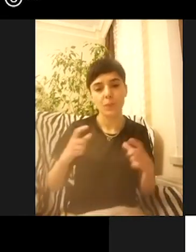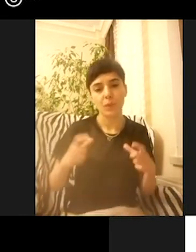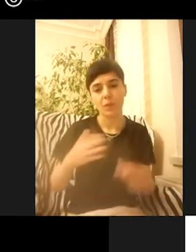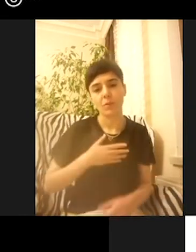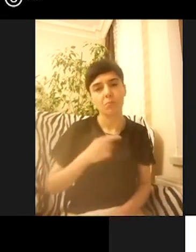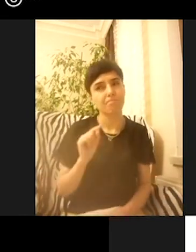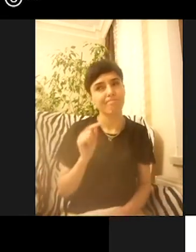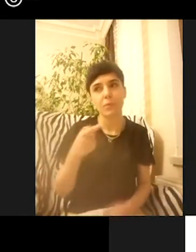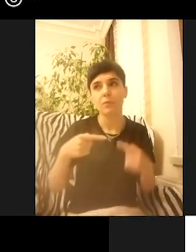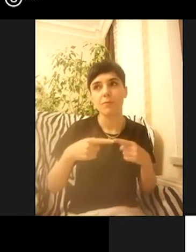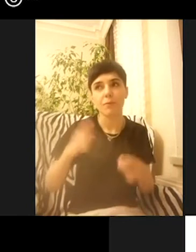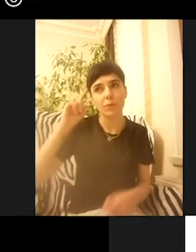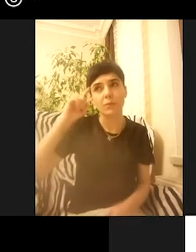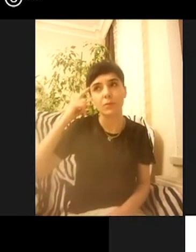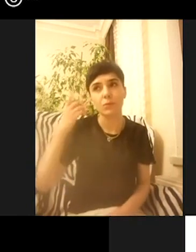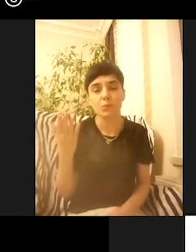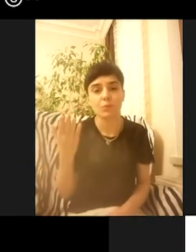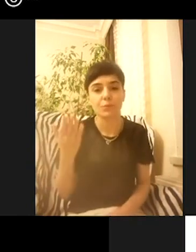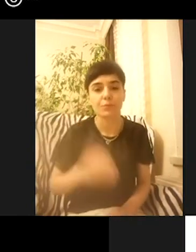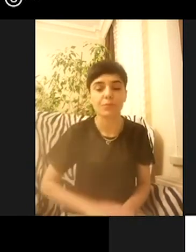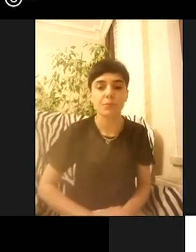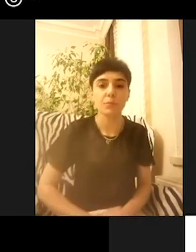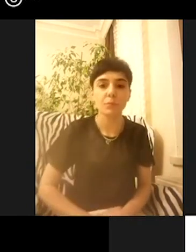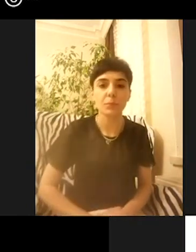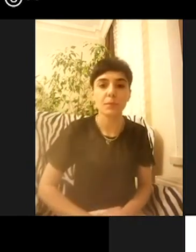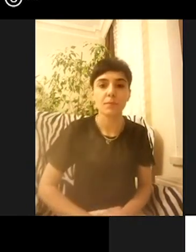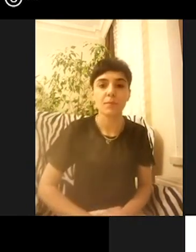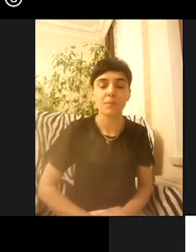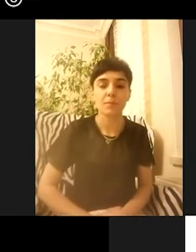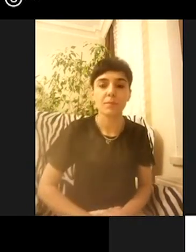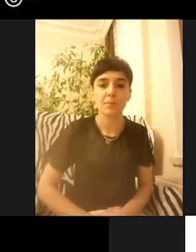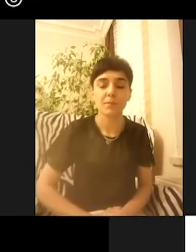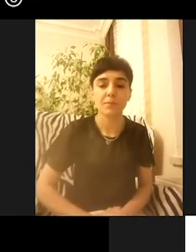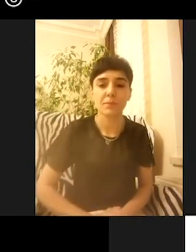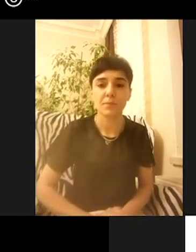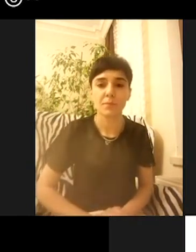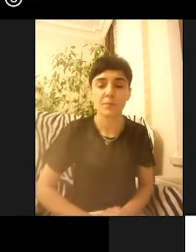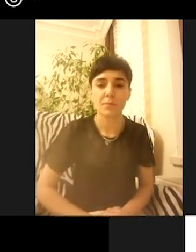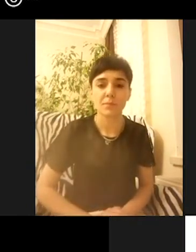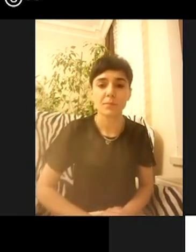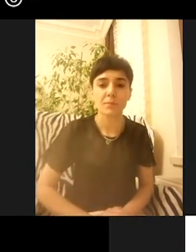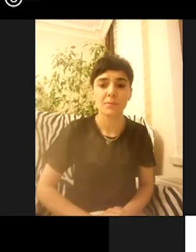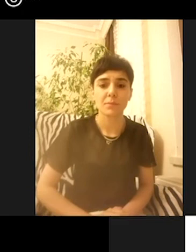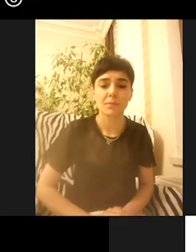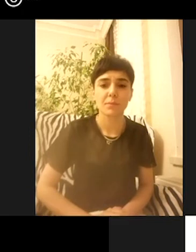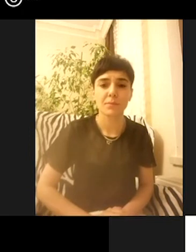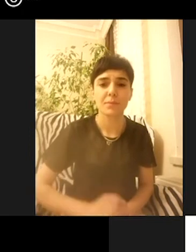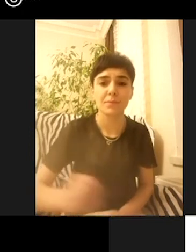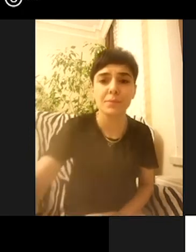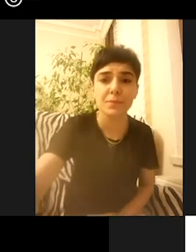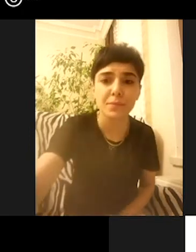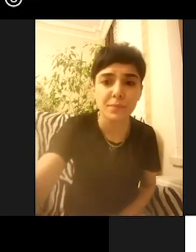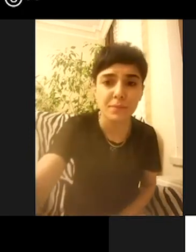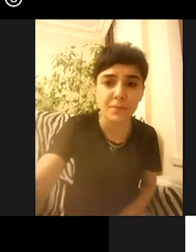a personal choice. It was really a personal choice, and like that was really, that question